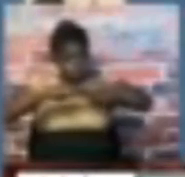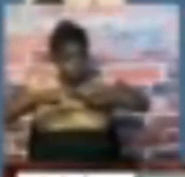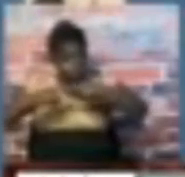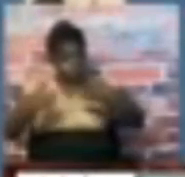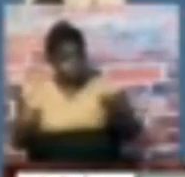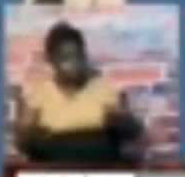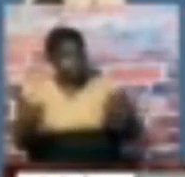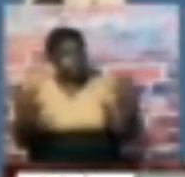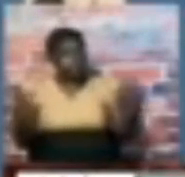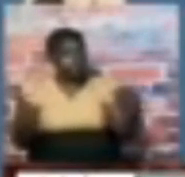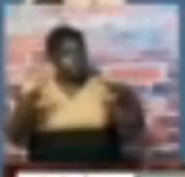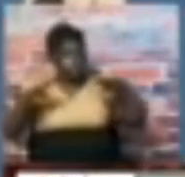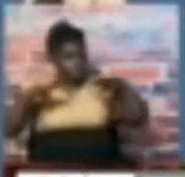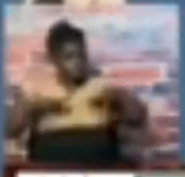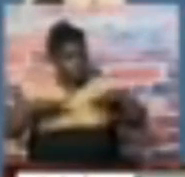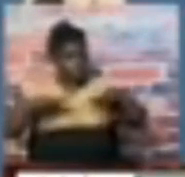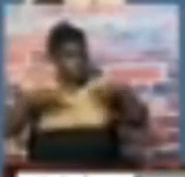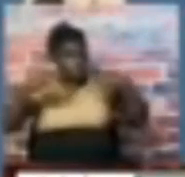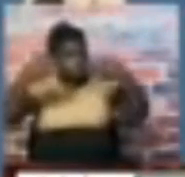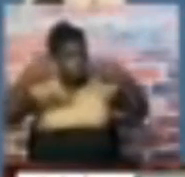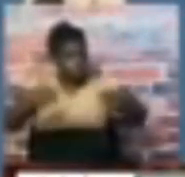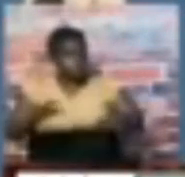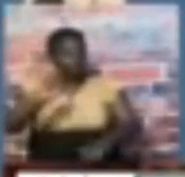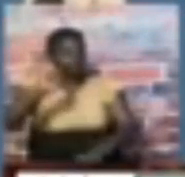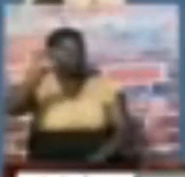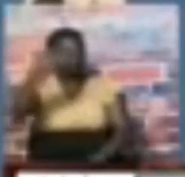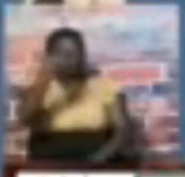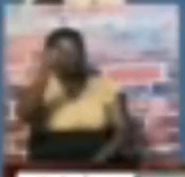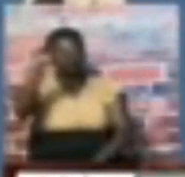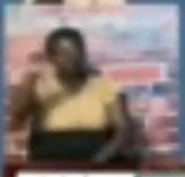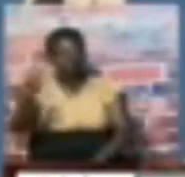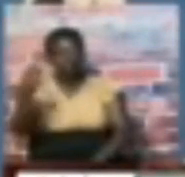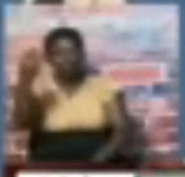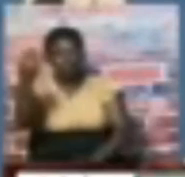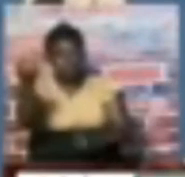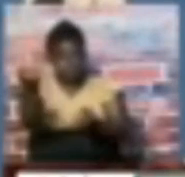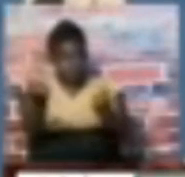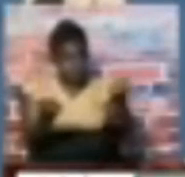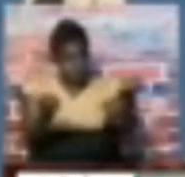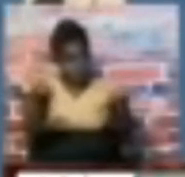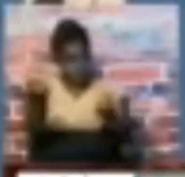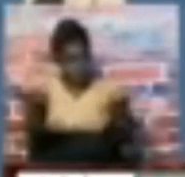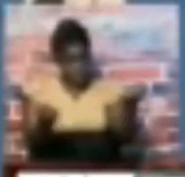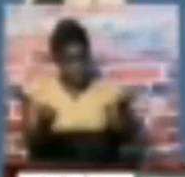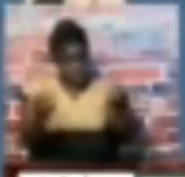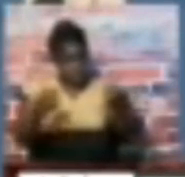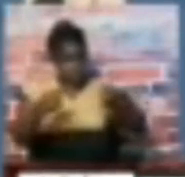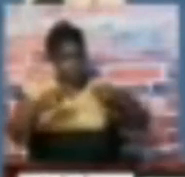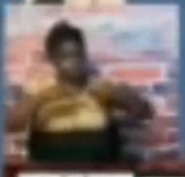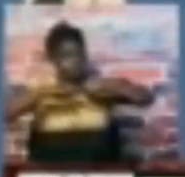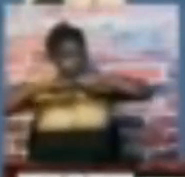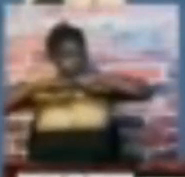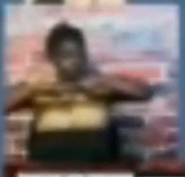Retired Brigadier General John Mujenyi, 1 Isuzu double cabin.